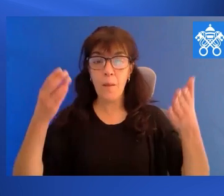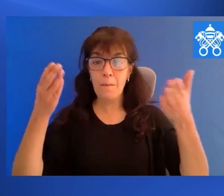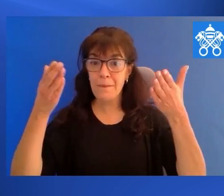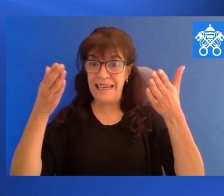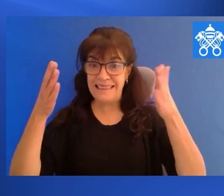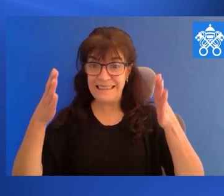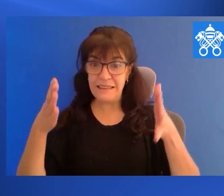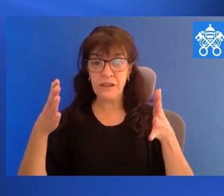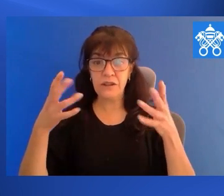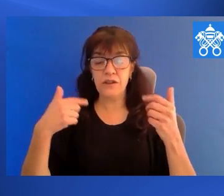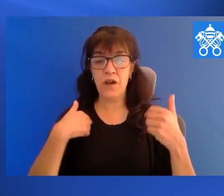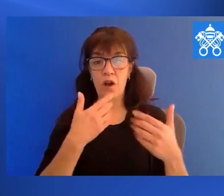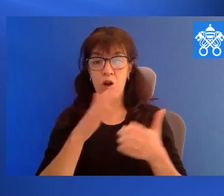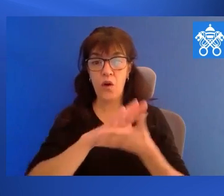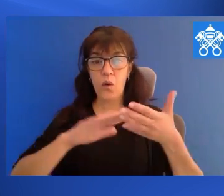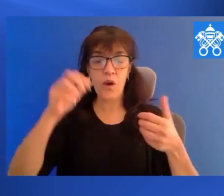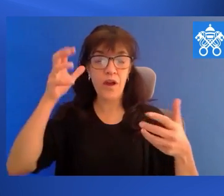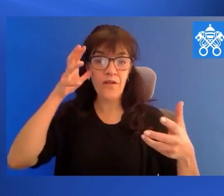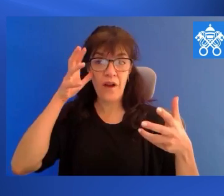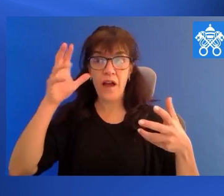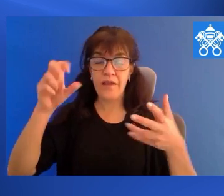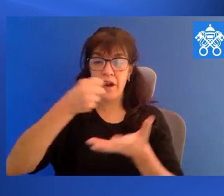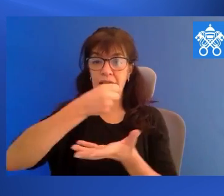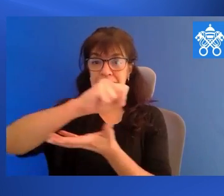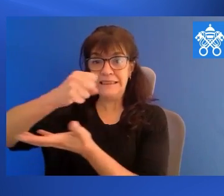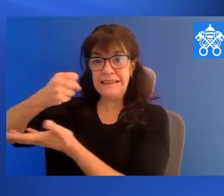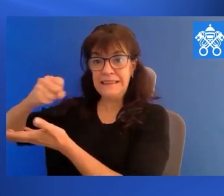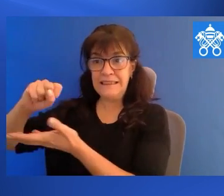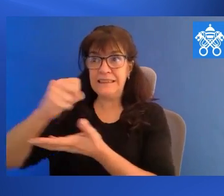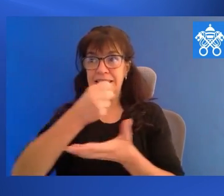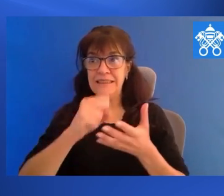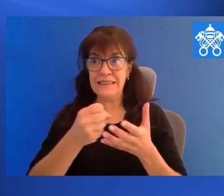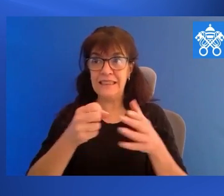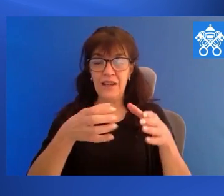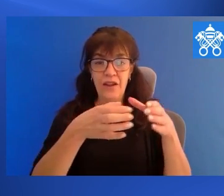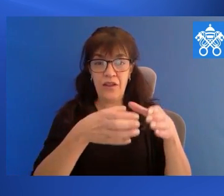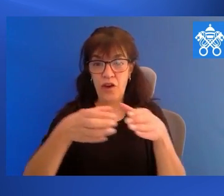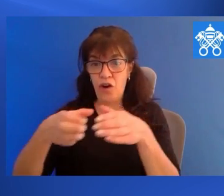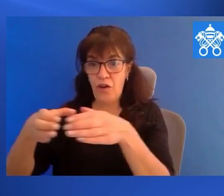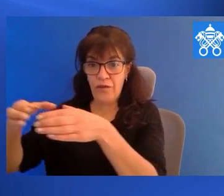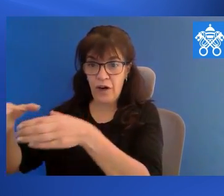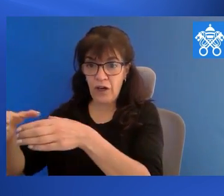Ministers, our Holy Father has put incense in the thurifers.